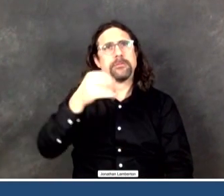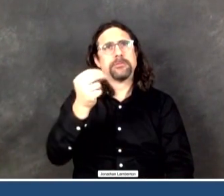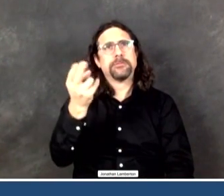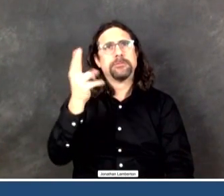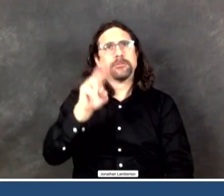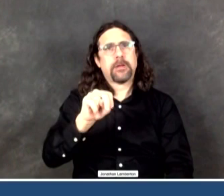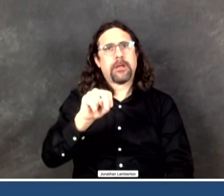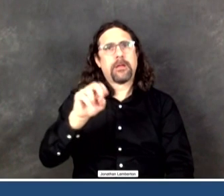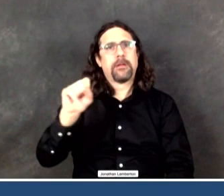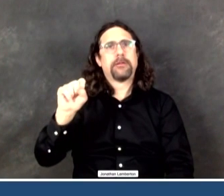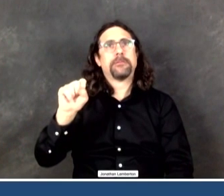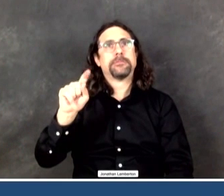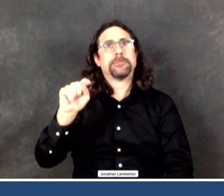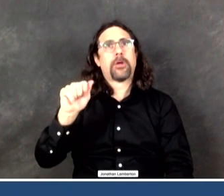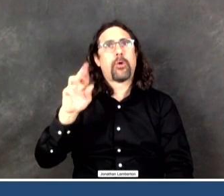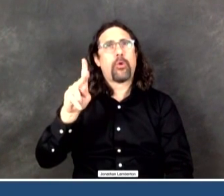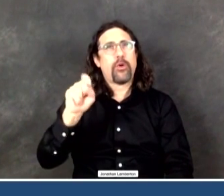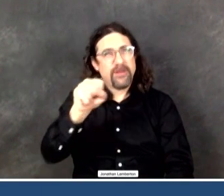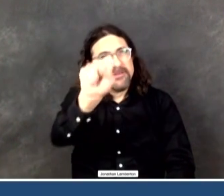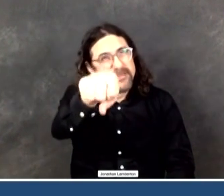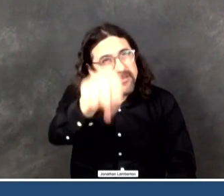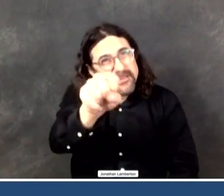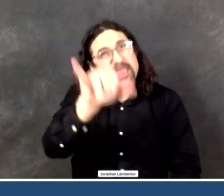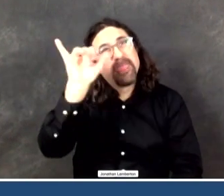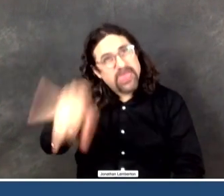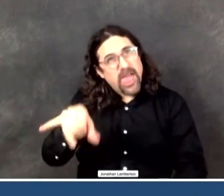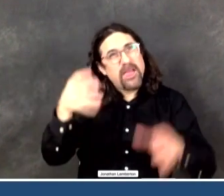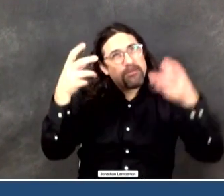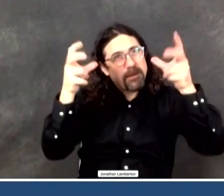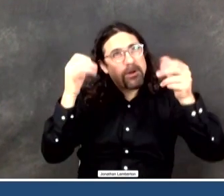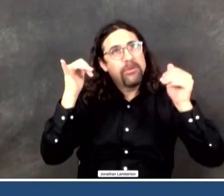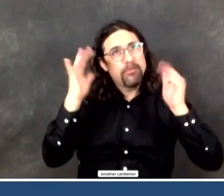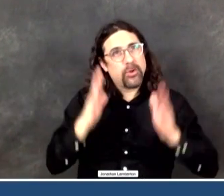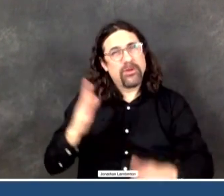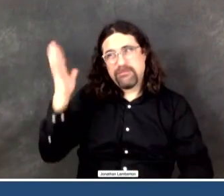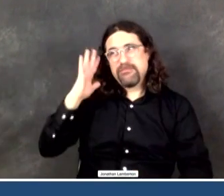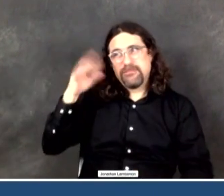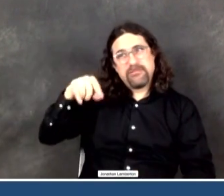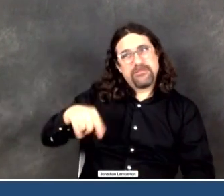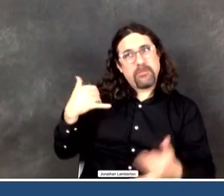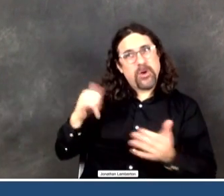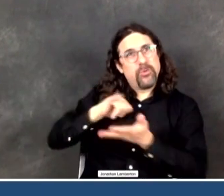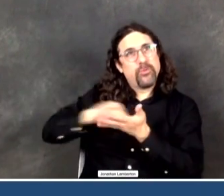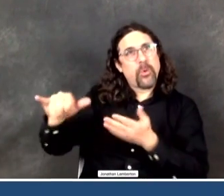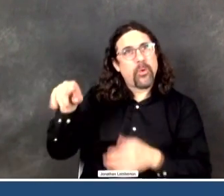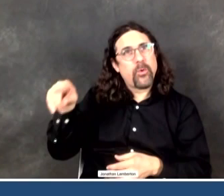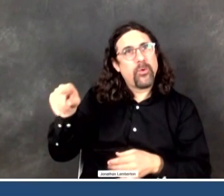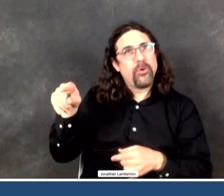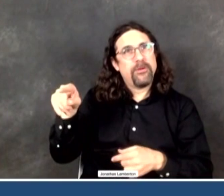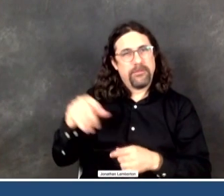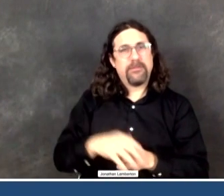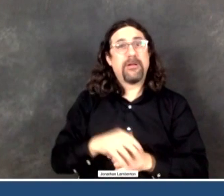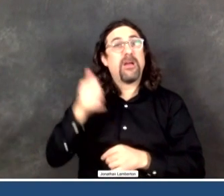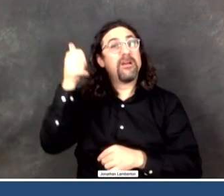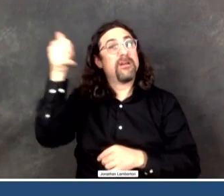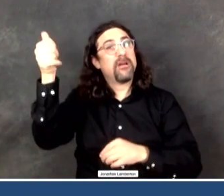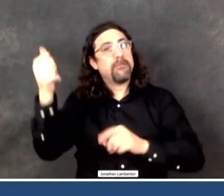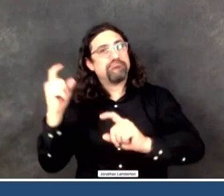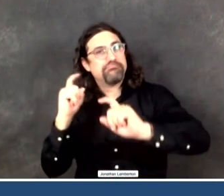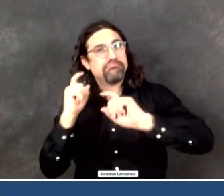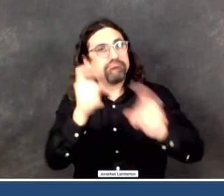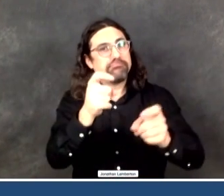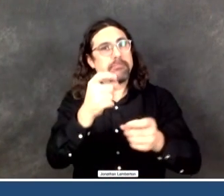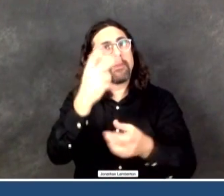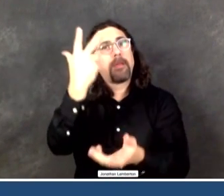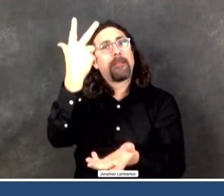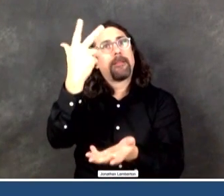it's not with a basketball. This time it's 3,000 sets of scrubs for our city hospitals to help out